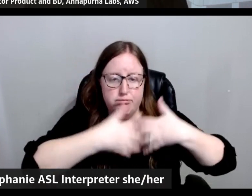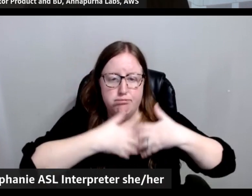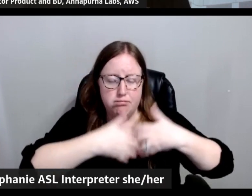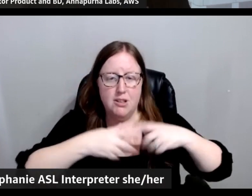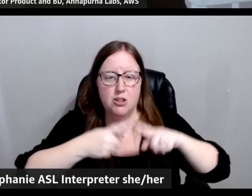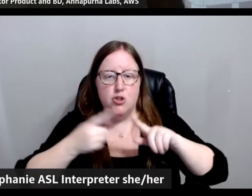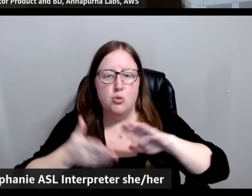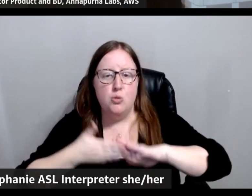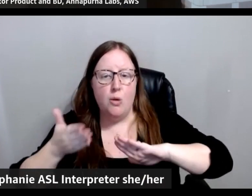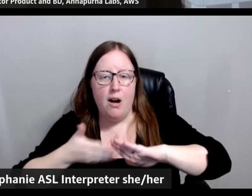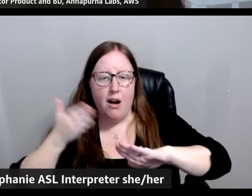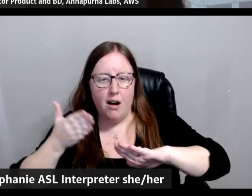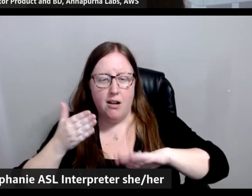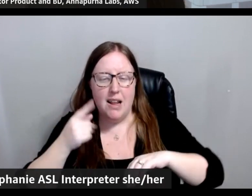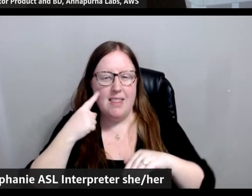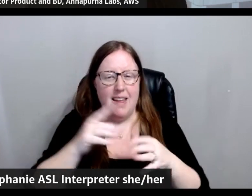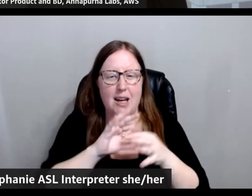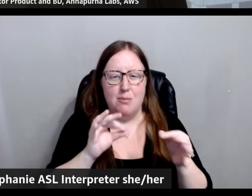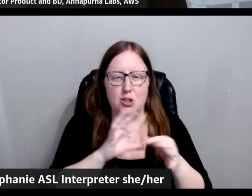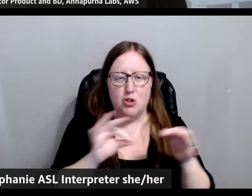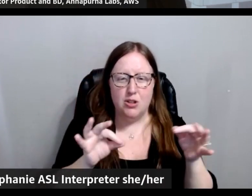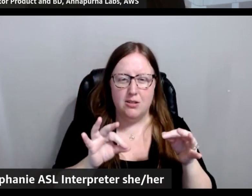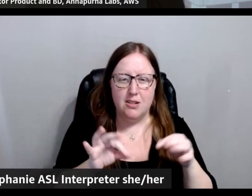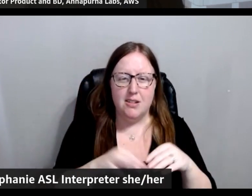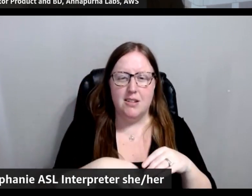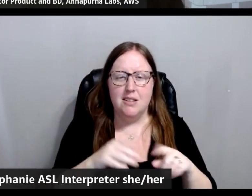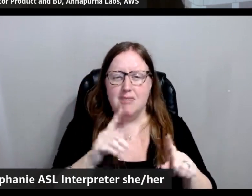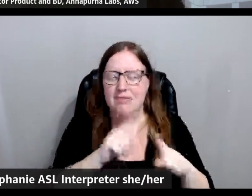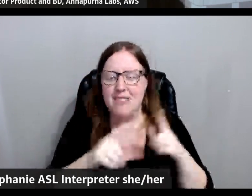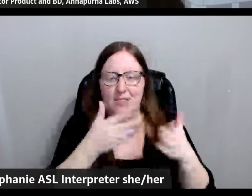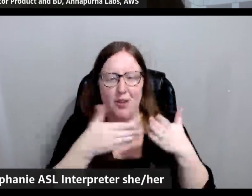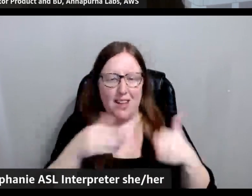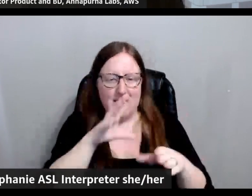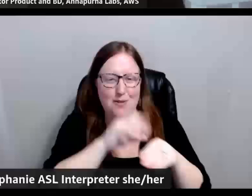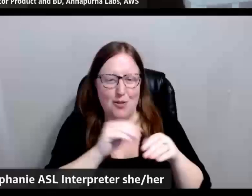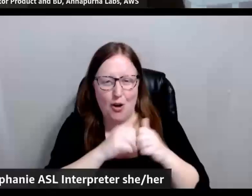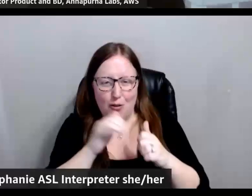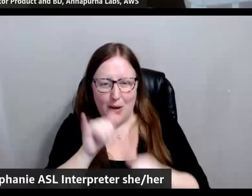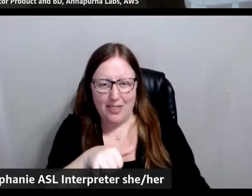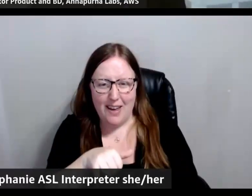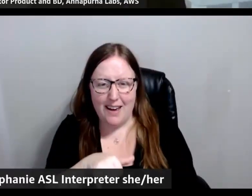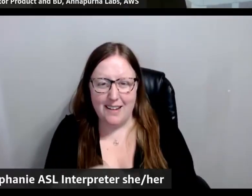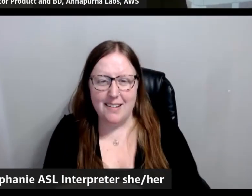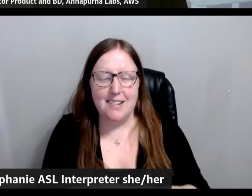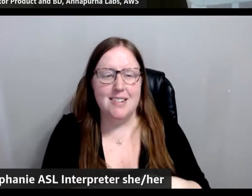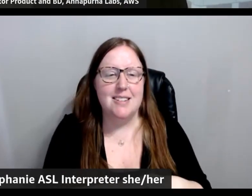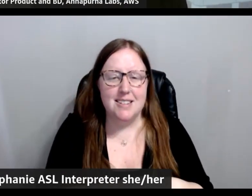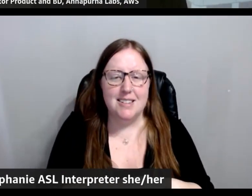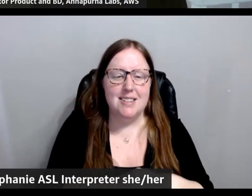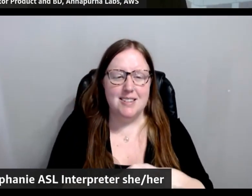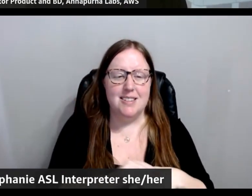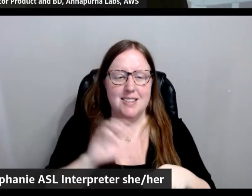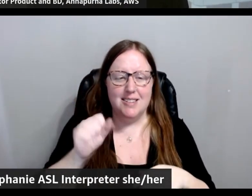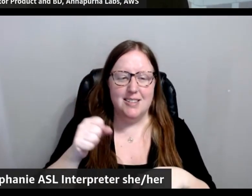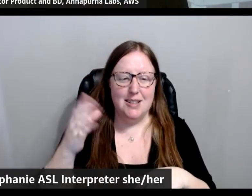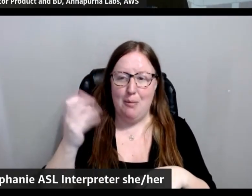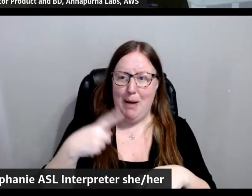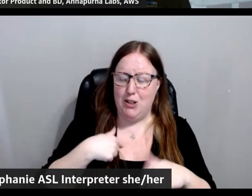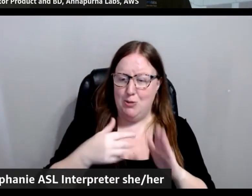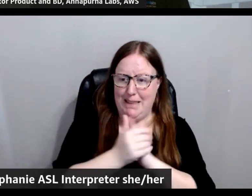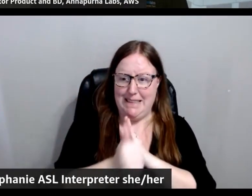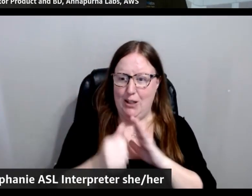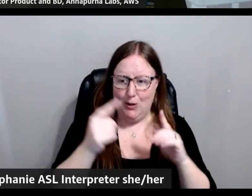what I think I mentioned before, linear algebra. And Steve, you were not. That's what it took me right back to my school days. Like, oh